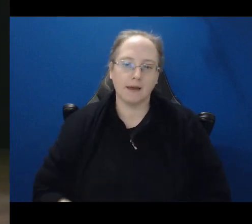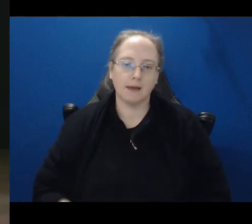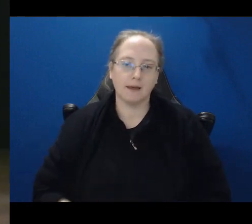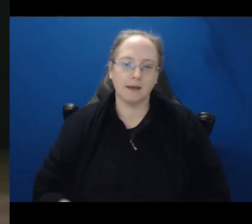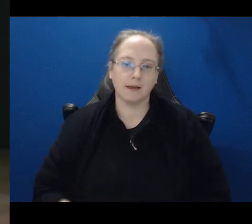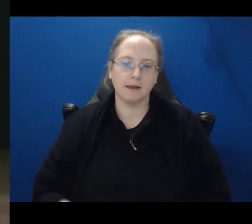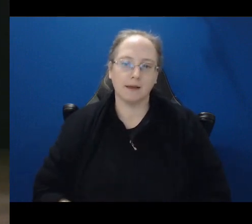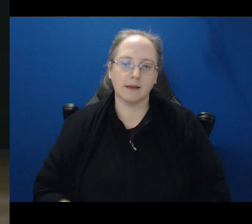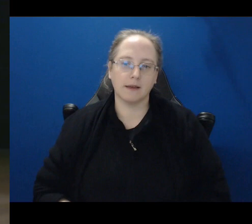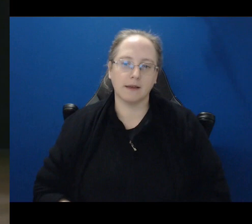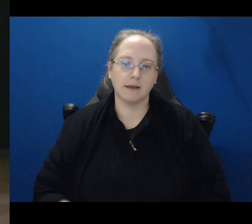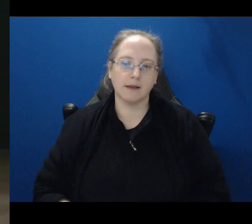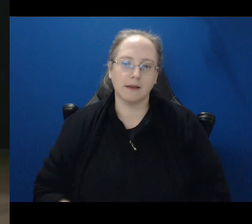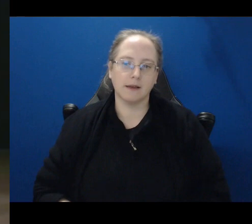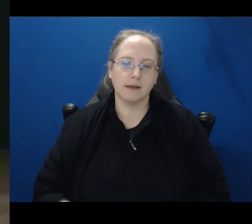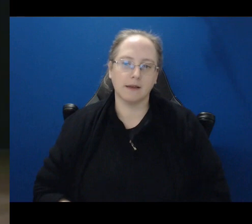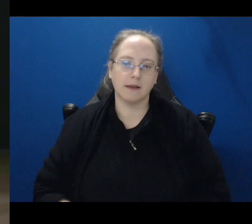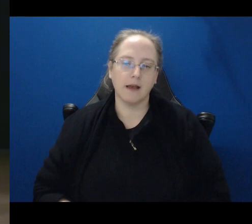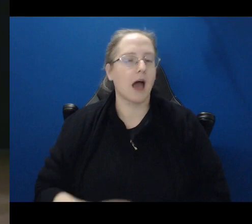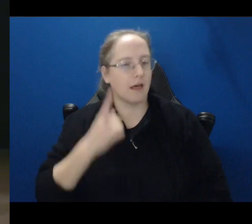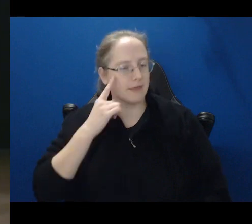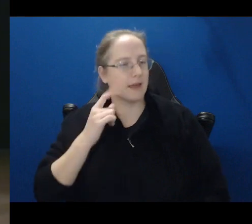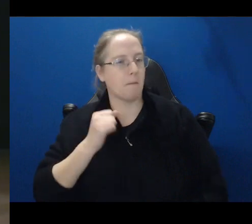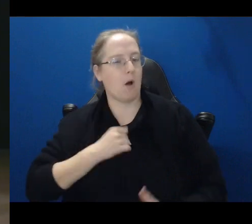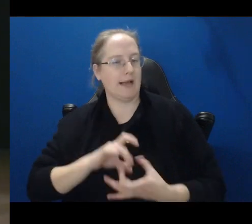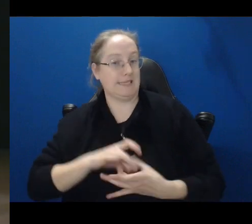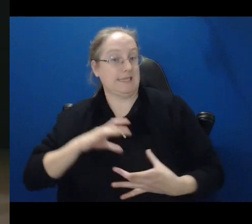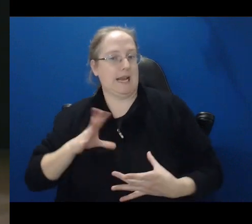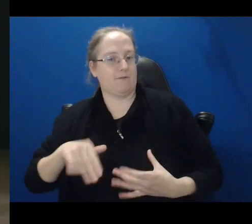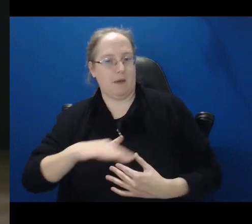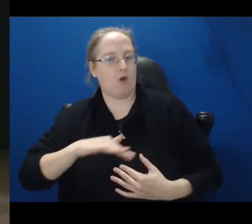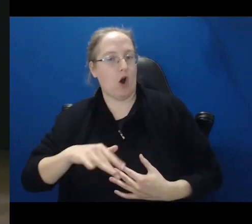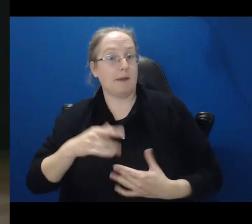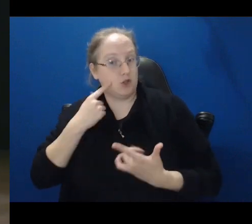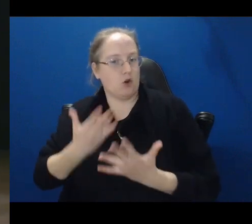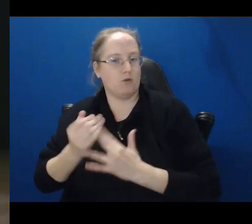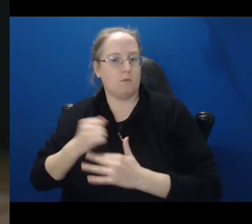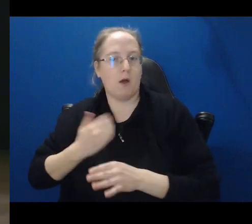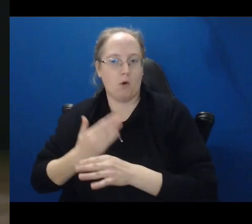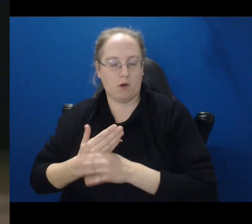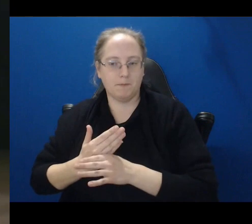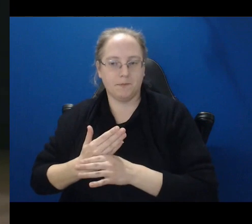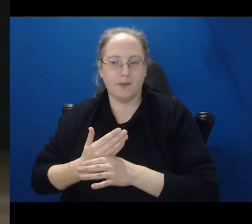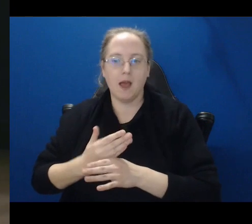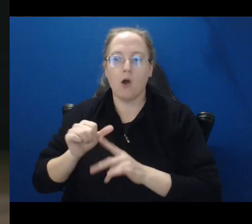disconnection from this place is reflected in the work as well. And I also think